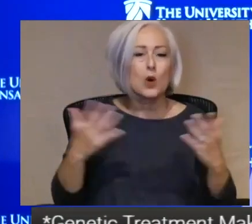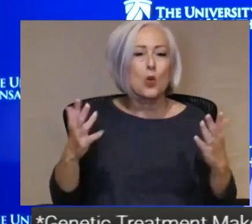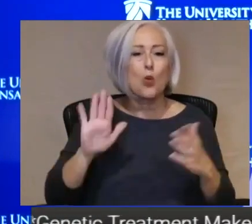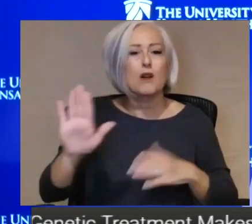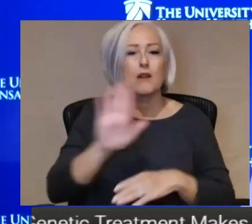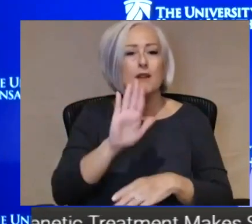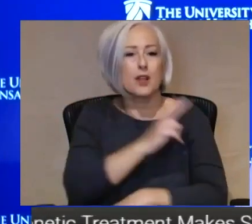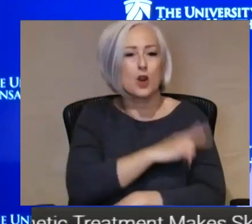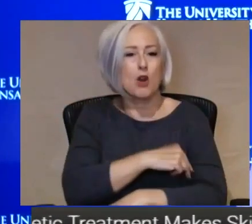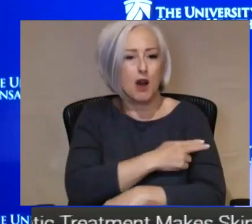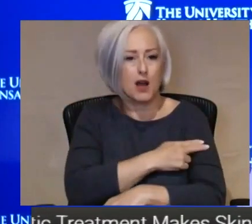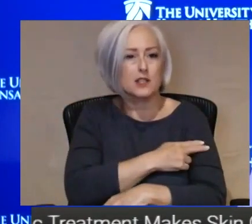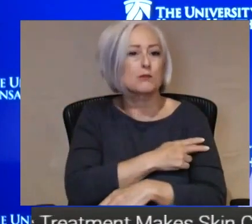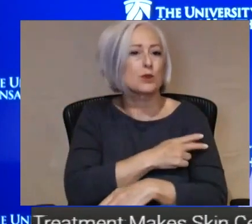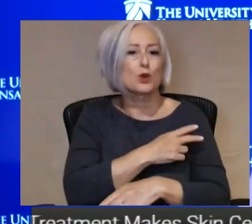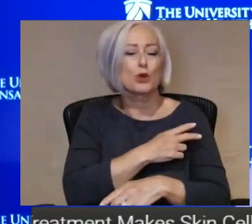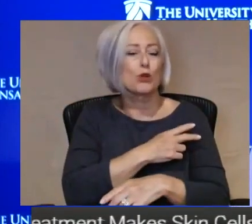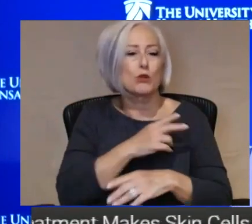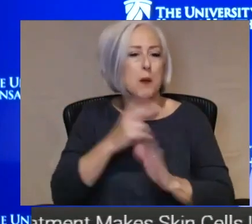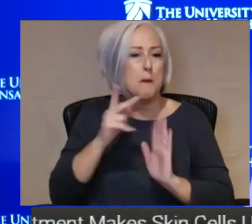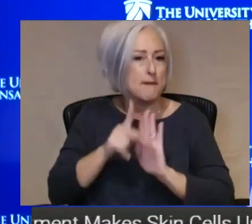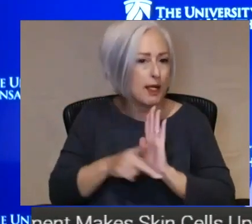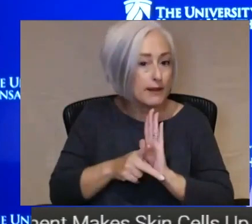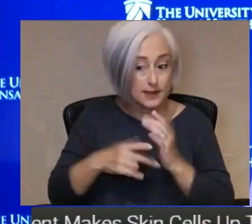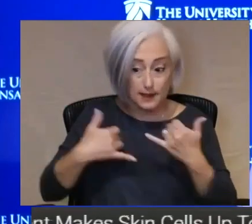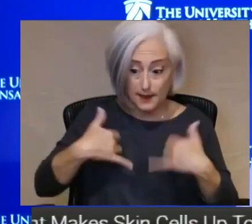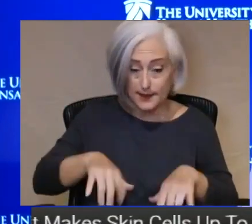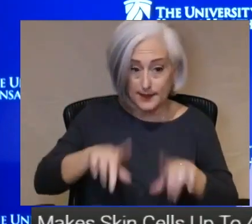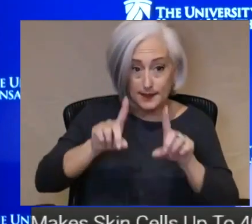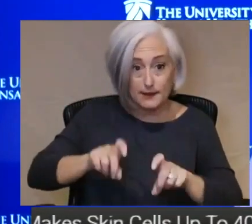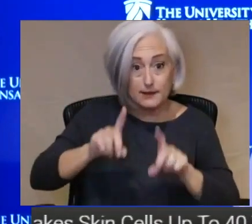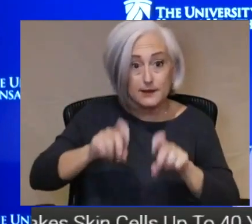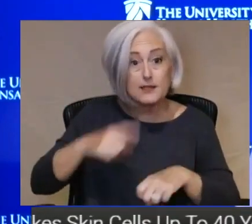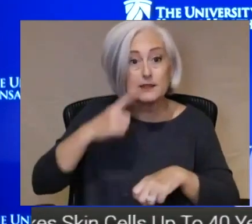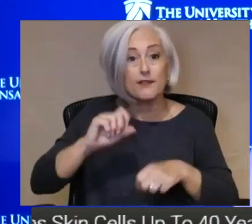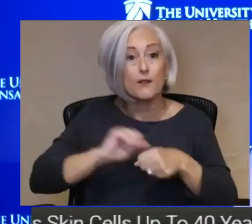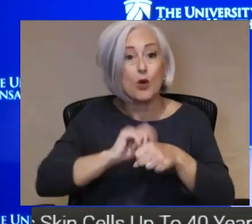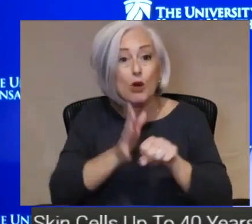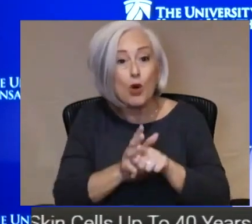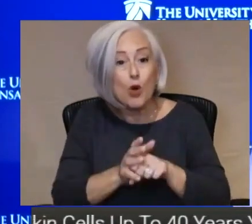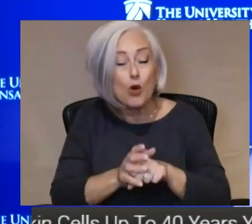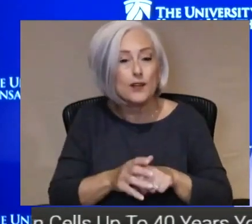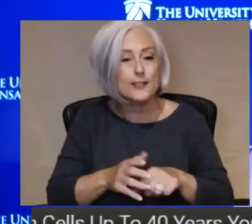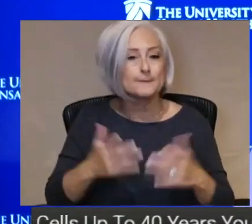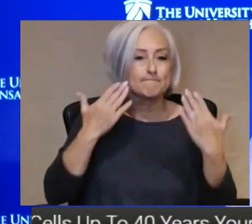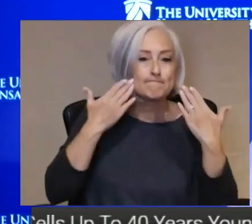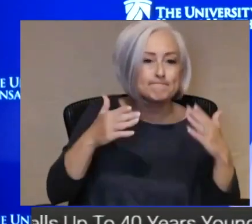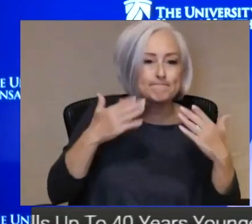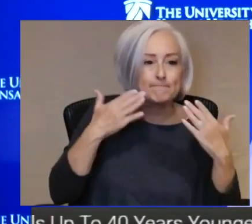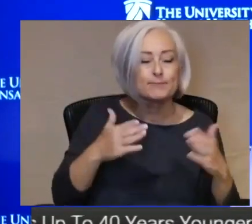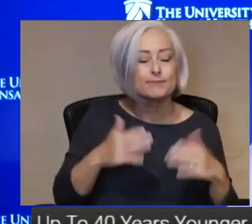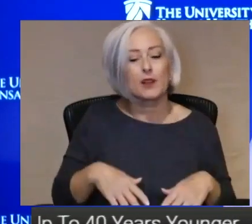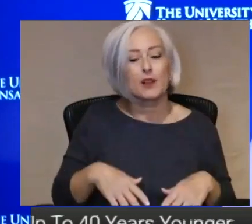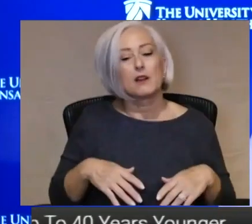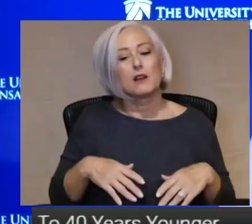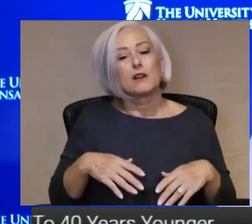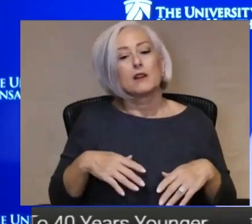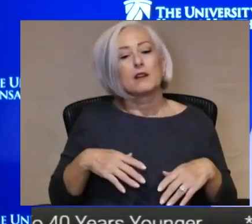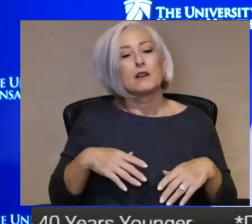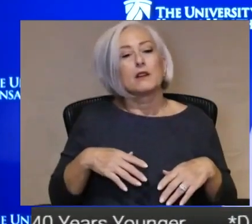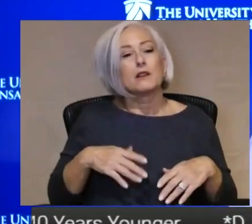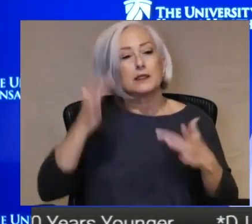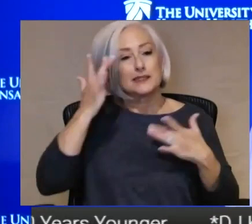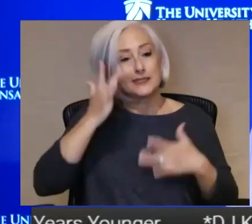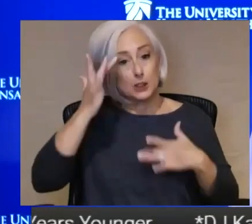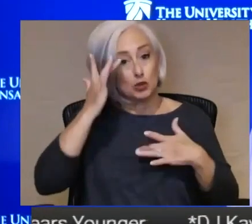Is it for symptomatic COVID? That remains a little iffy, but we know as cases rise, you know, 7, 10,